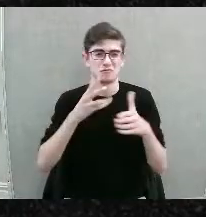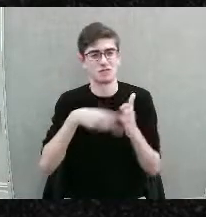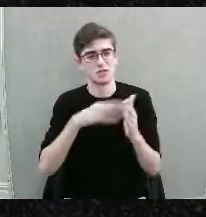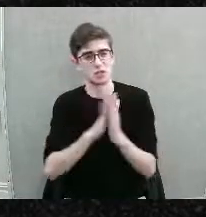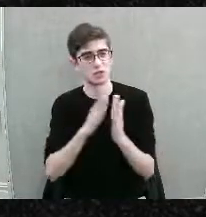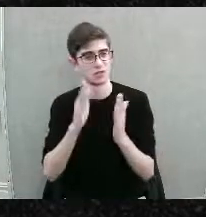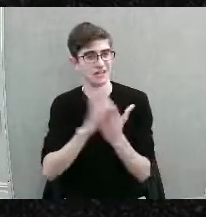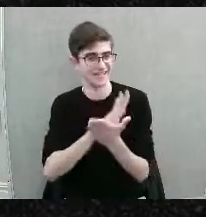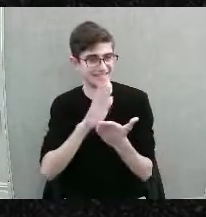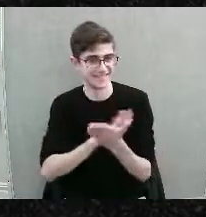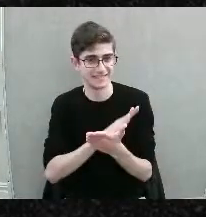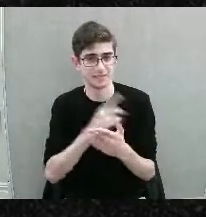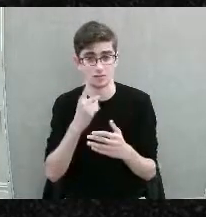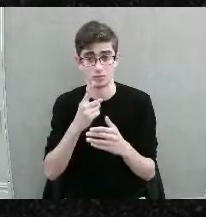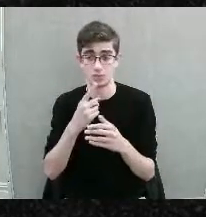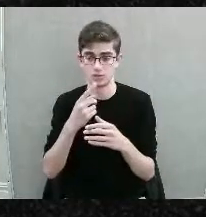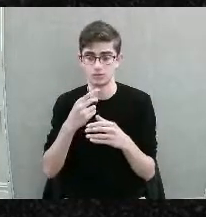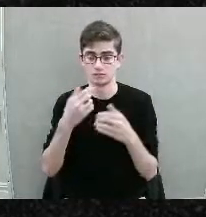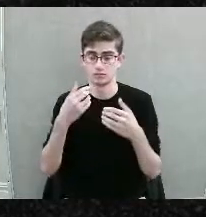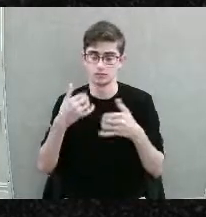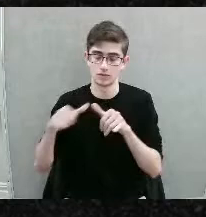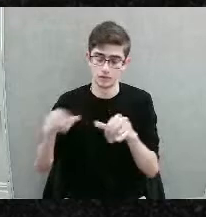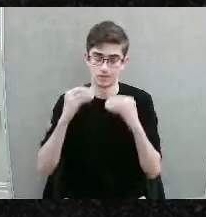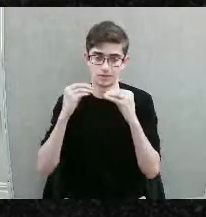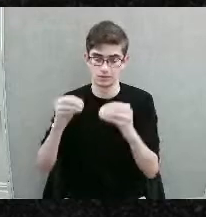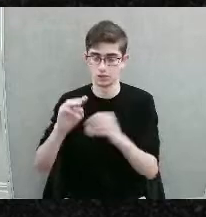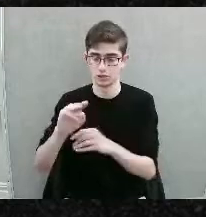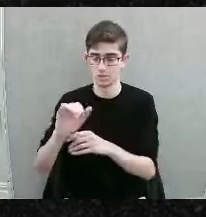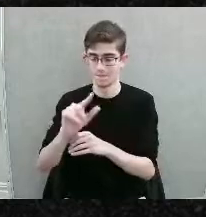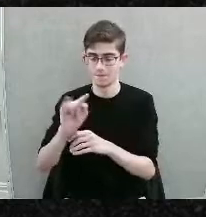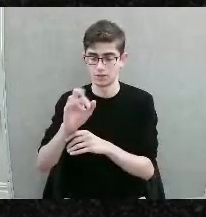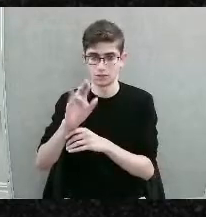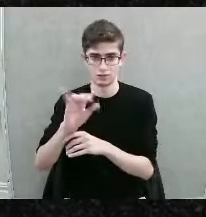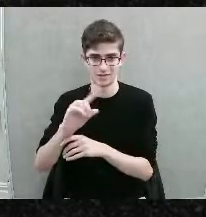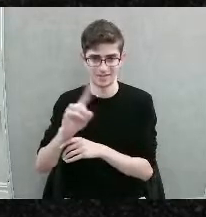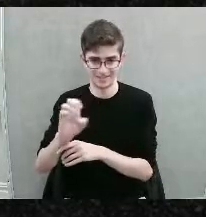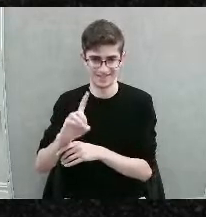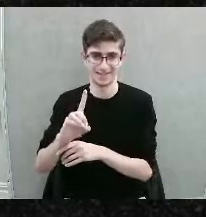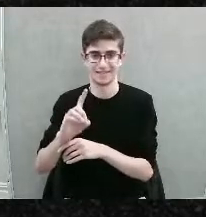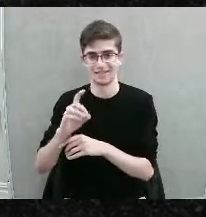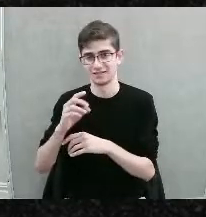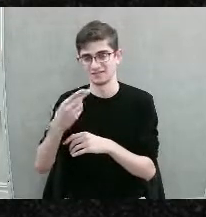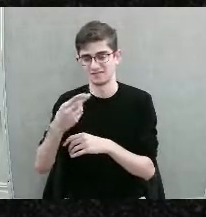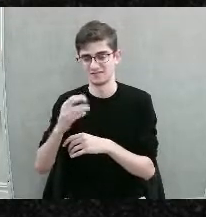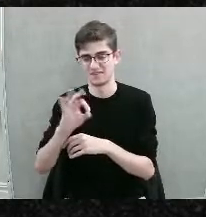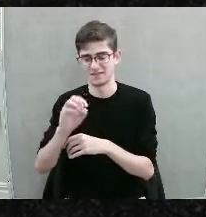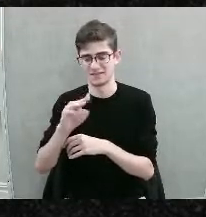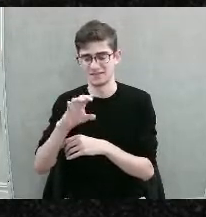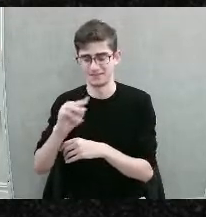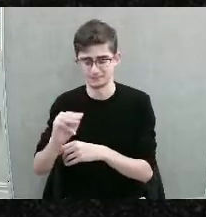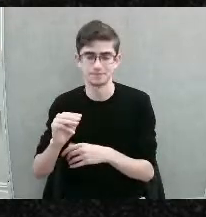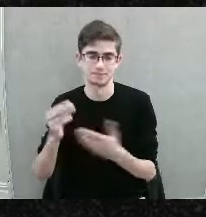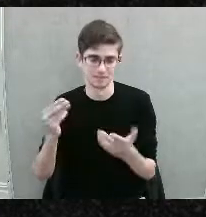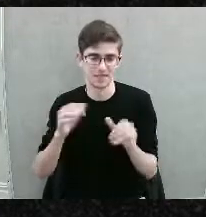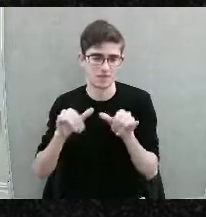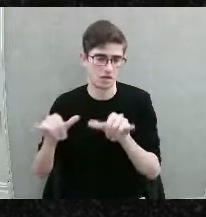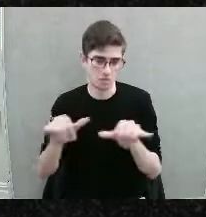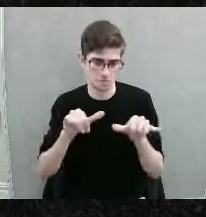the much-taught one, Militarized Humanitarianism and Carceral Feminism in Signs, a Journal of Women in Culture and